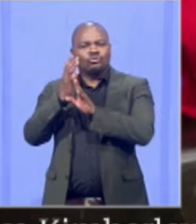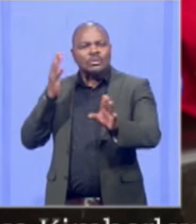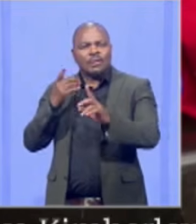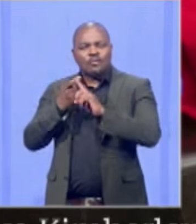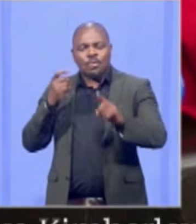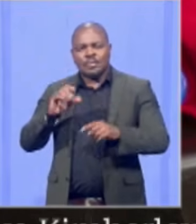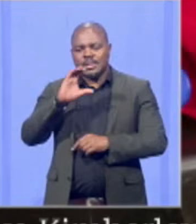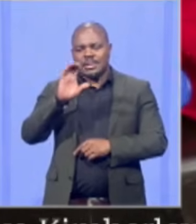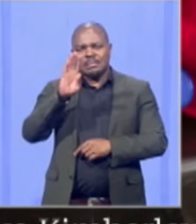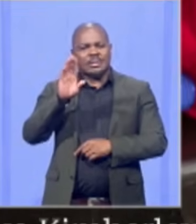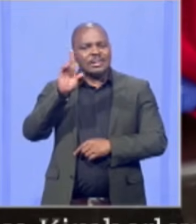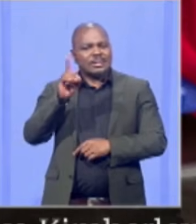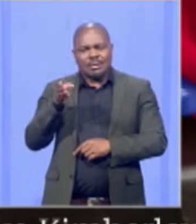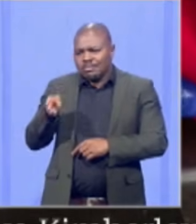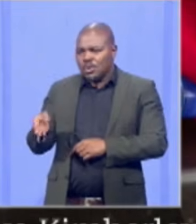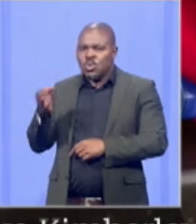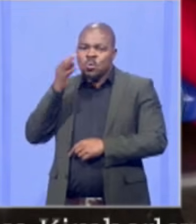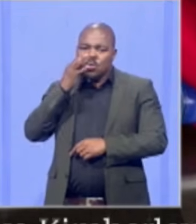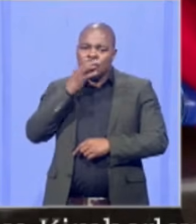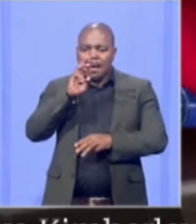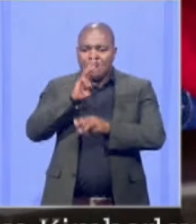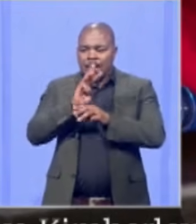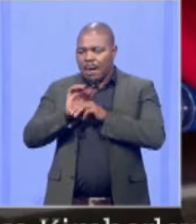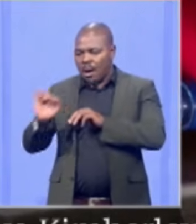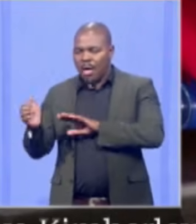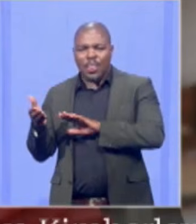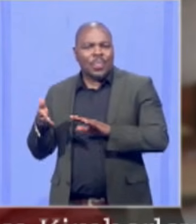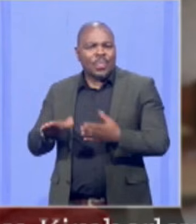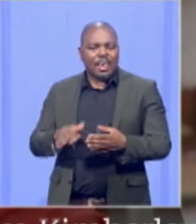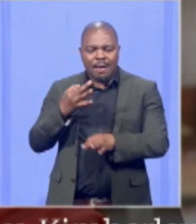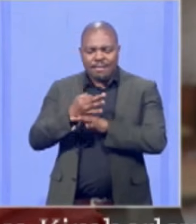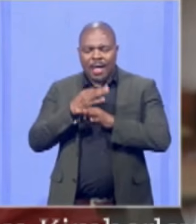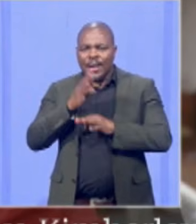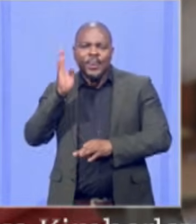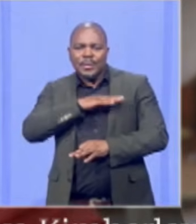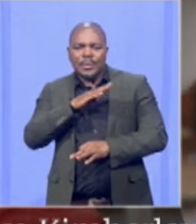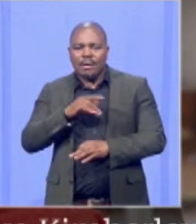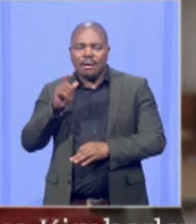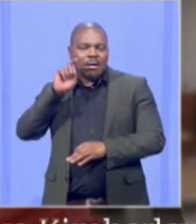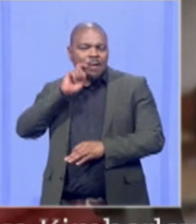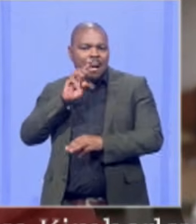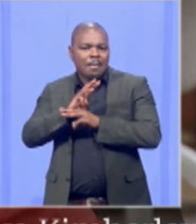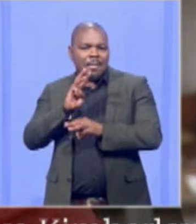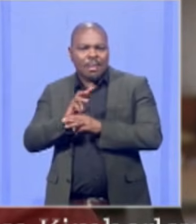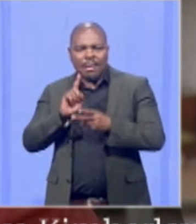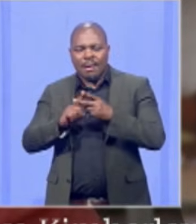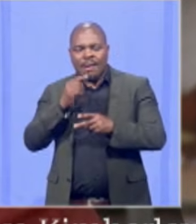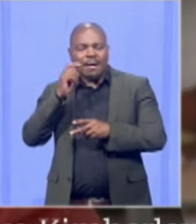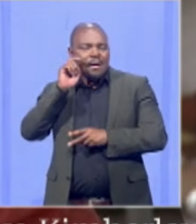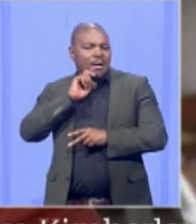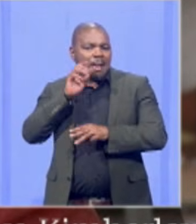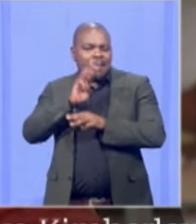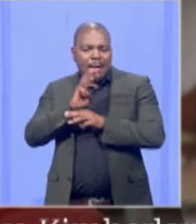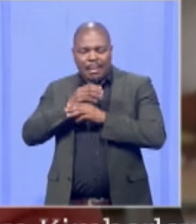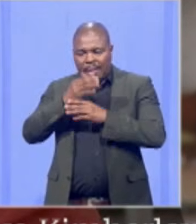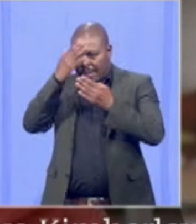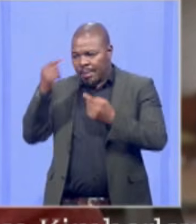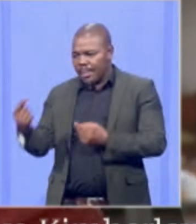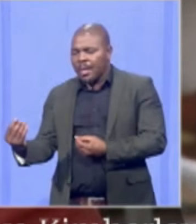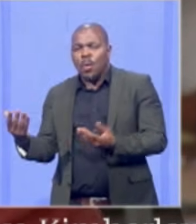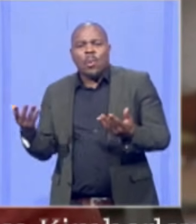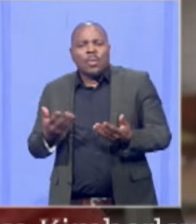CBD saying that the mom passed away, no father, lives with the grandmom, and the grandmother doesn't know where he is.